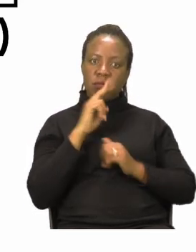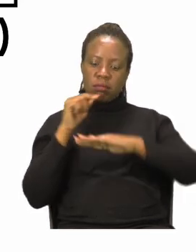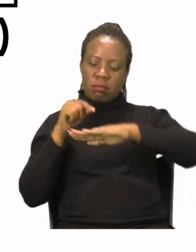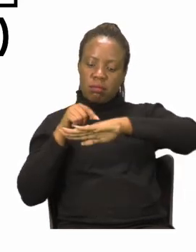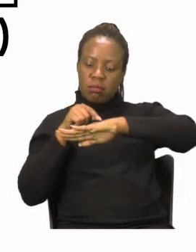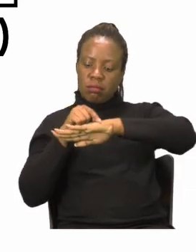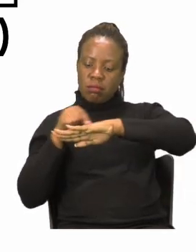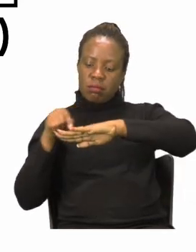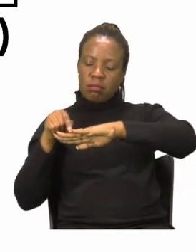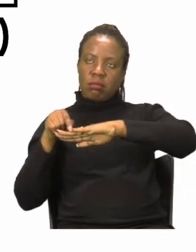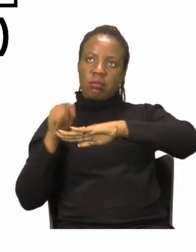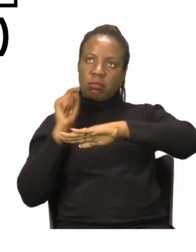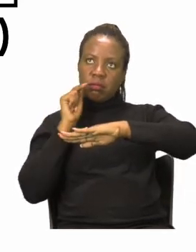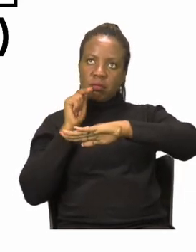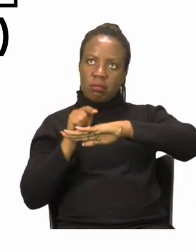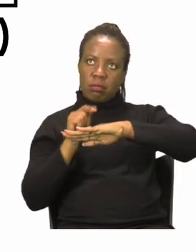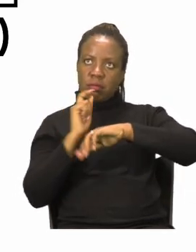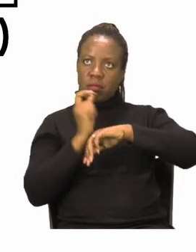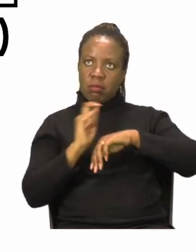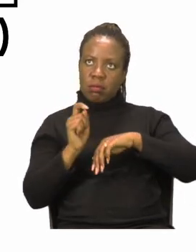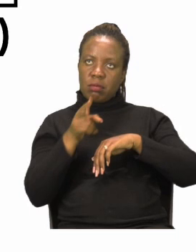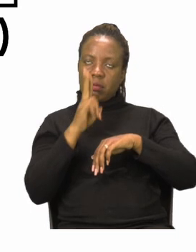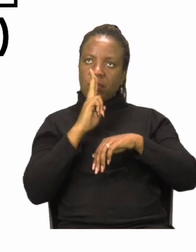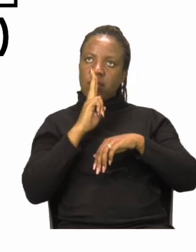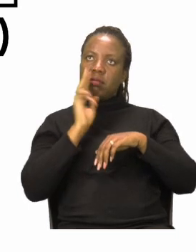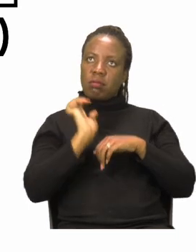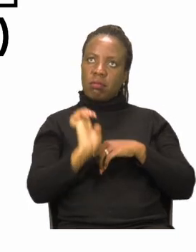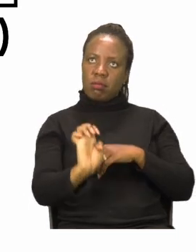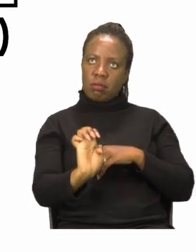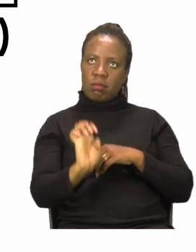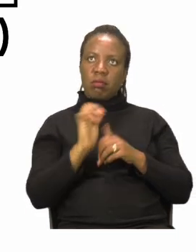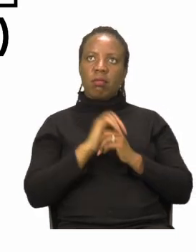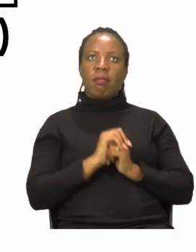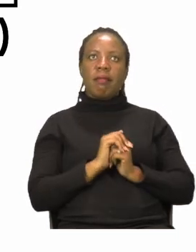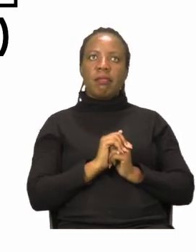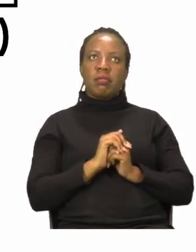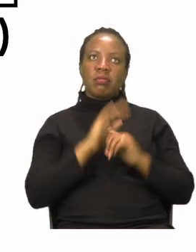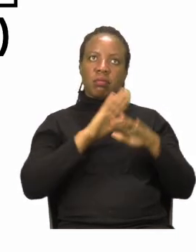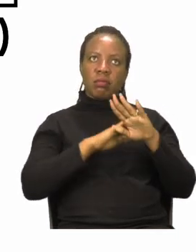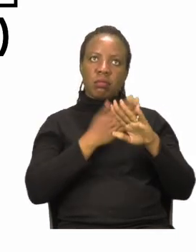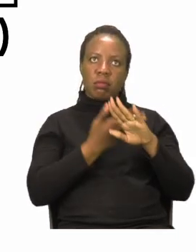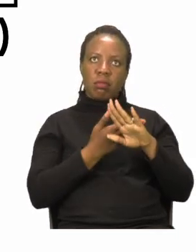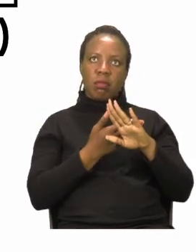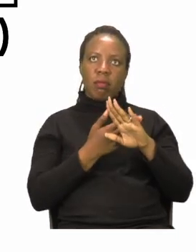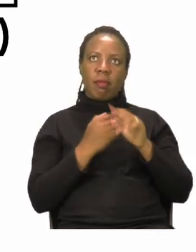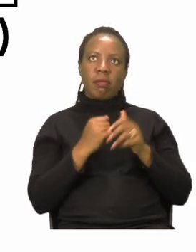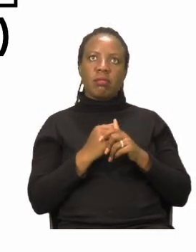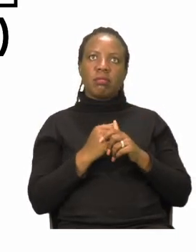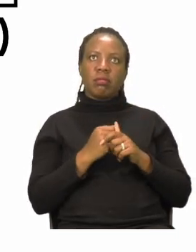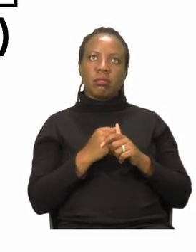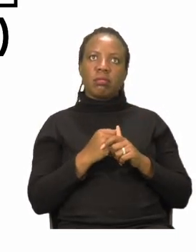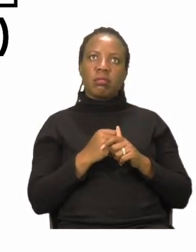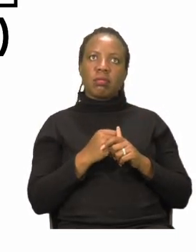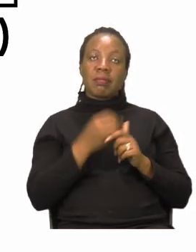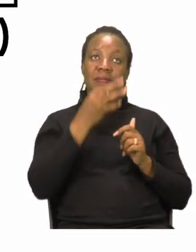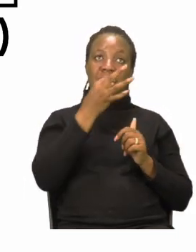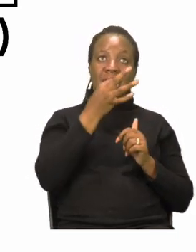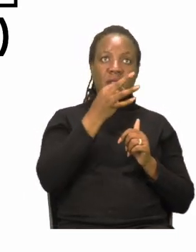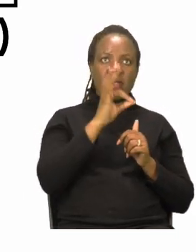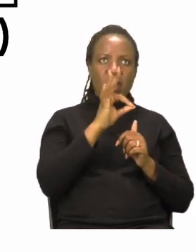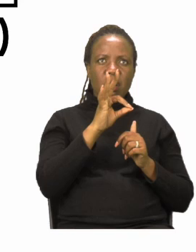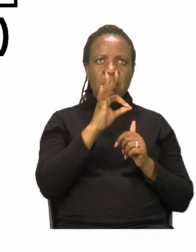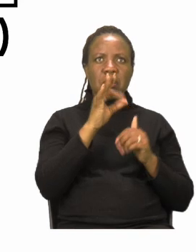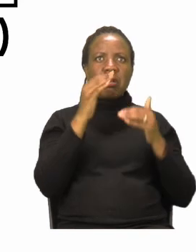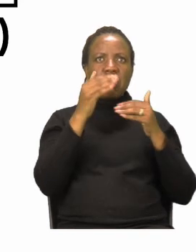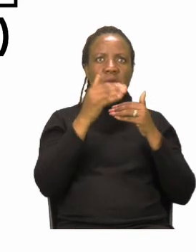the line. Now you look at the example. It says, is 9